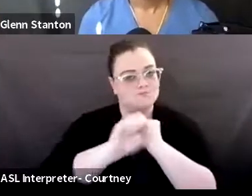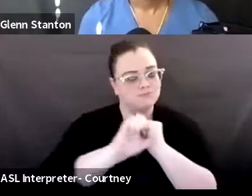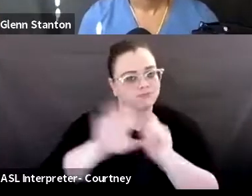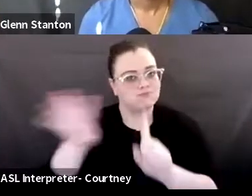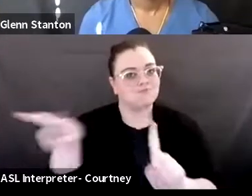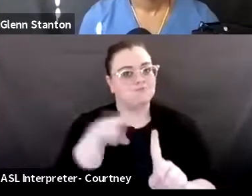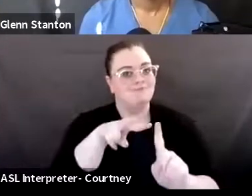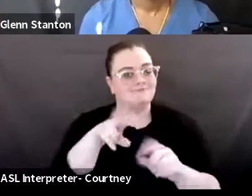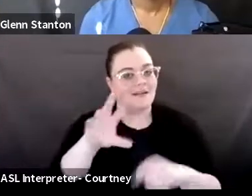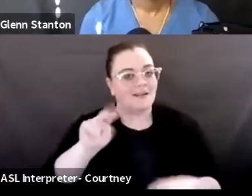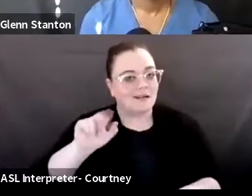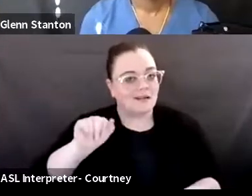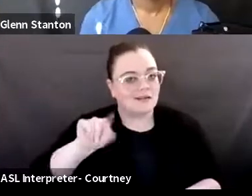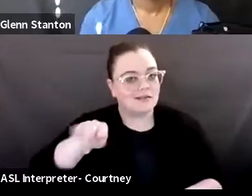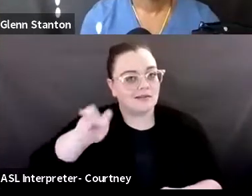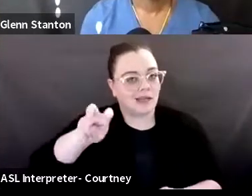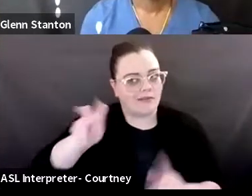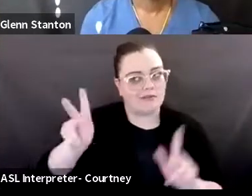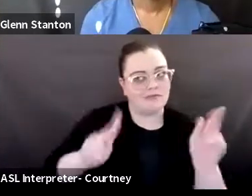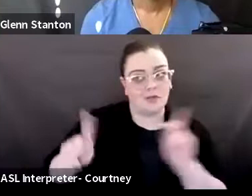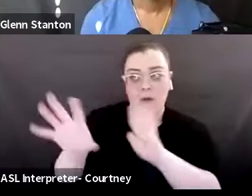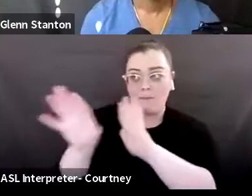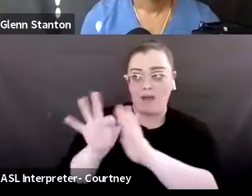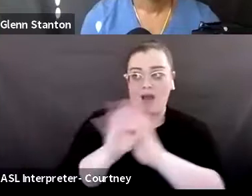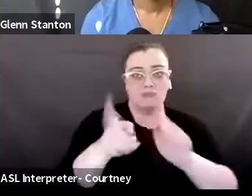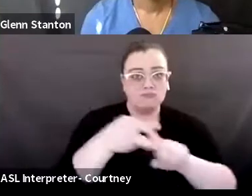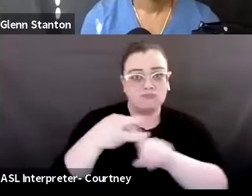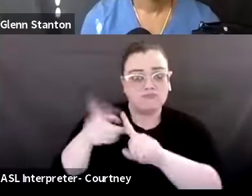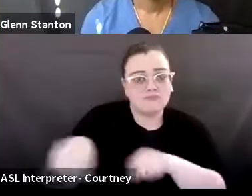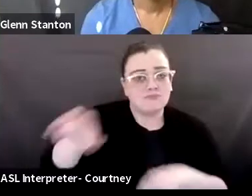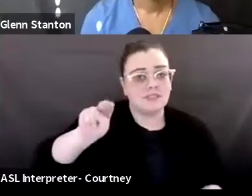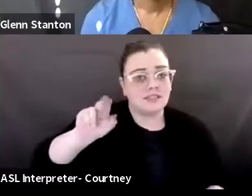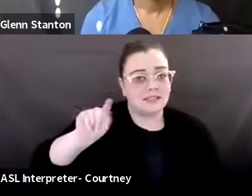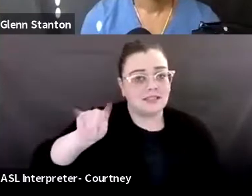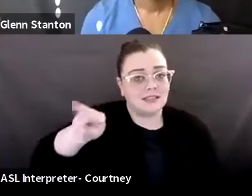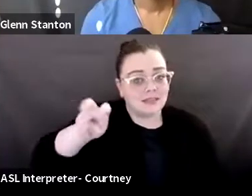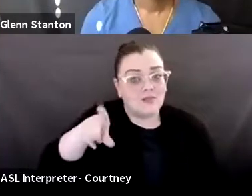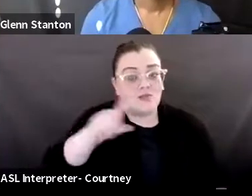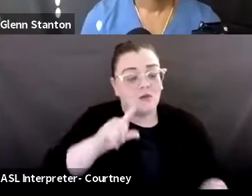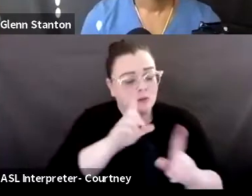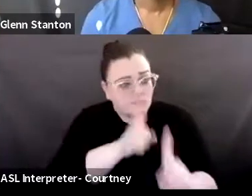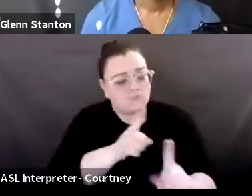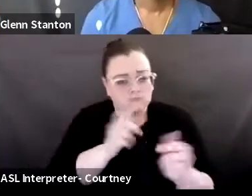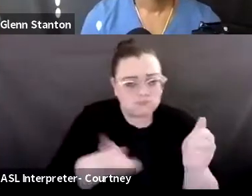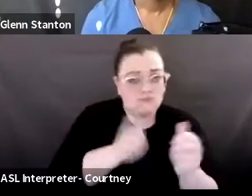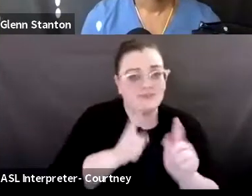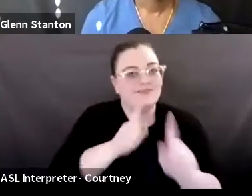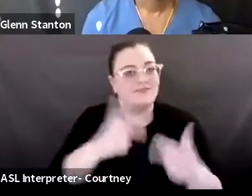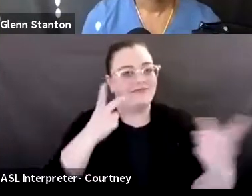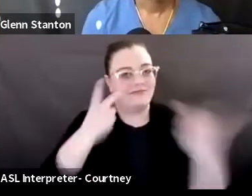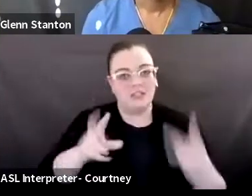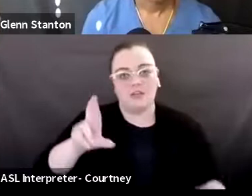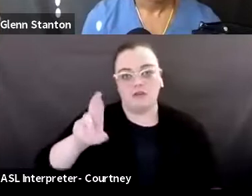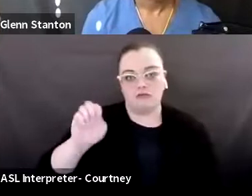actually casting Native people from community. You actually go out of your way to visit our reservations and our Indian communities. Can you talk